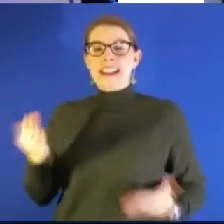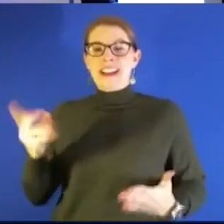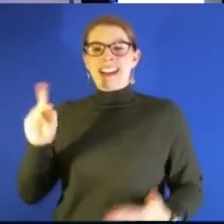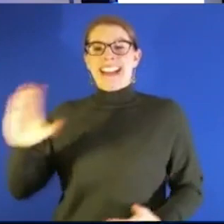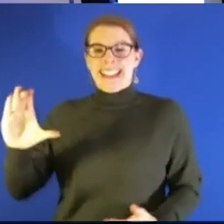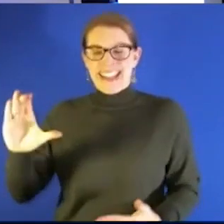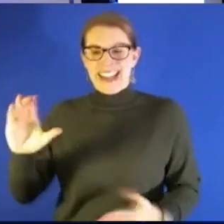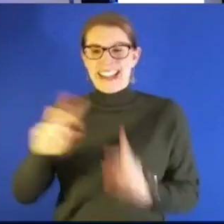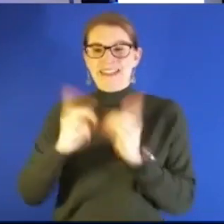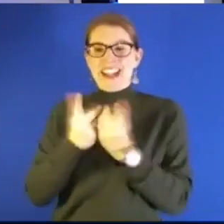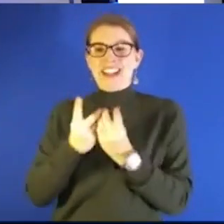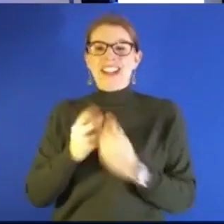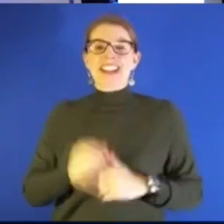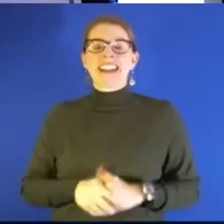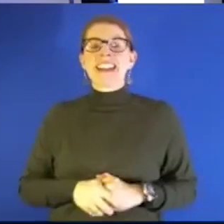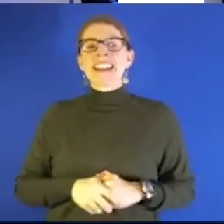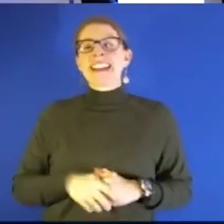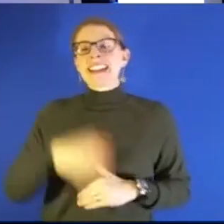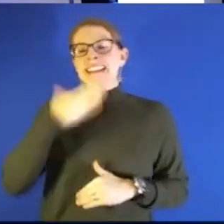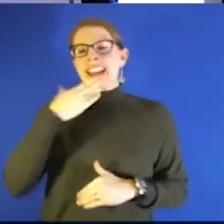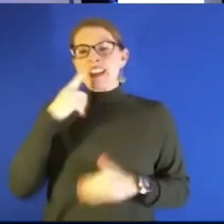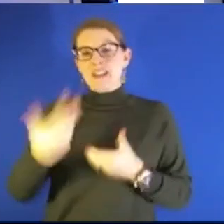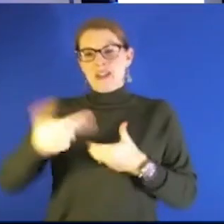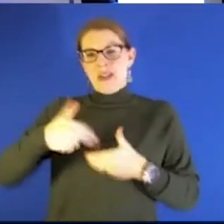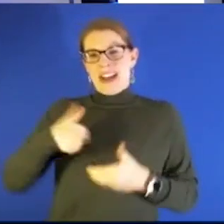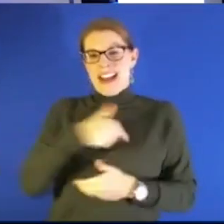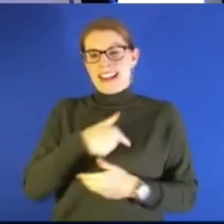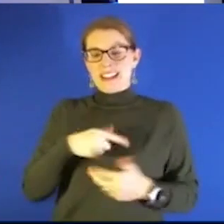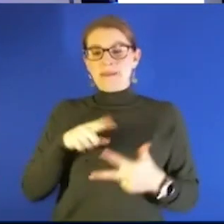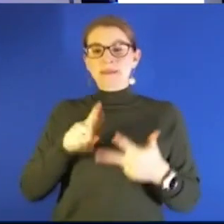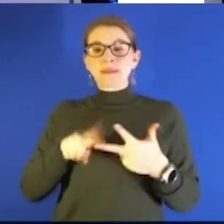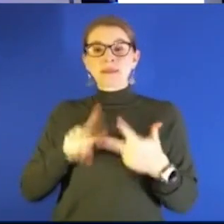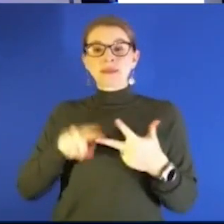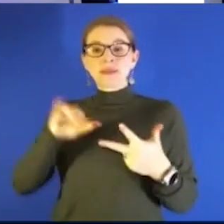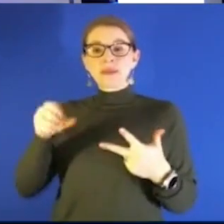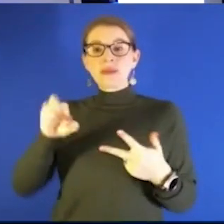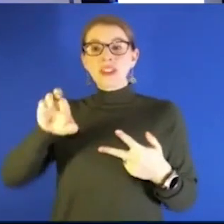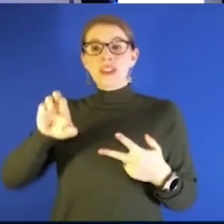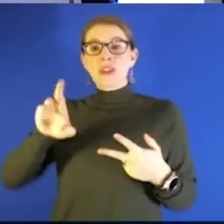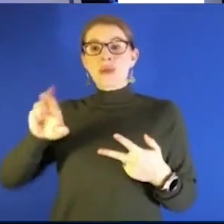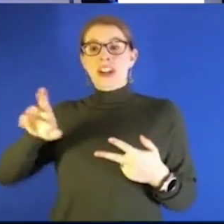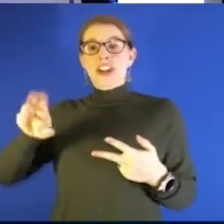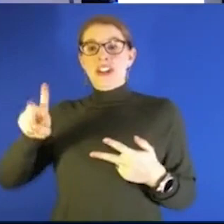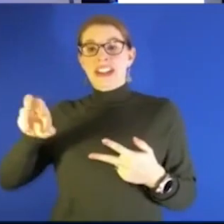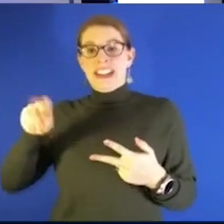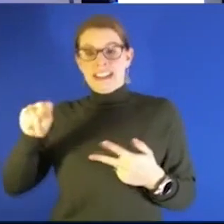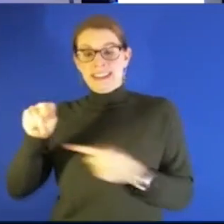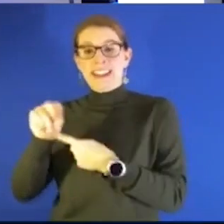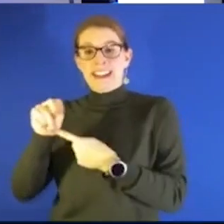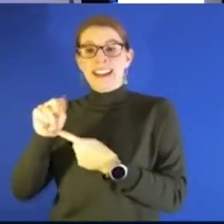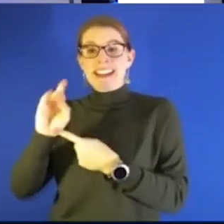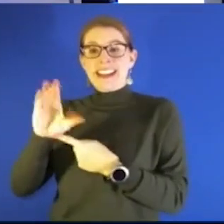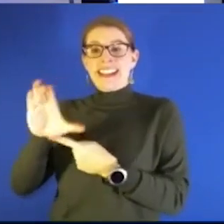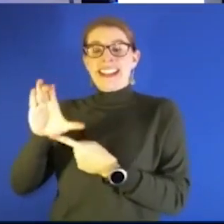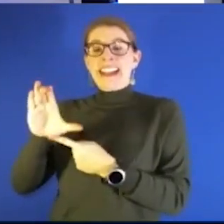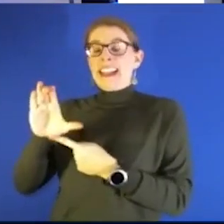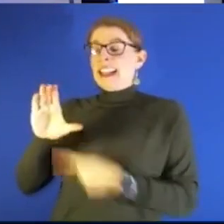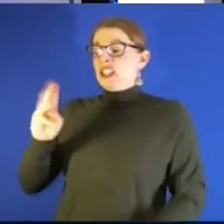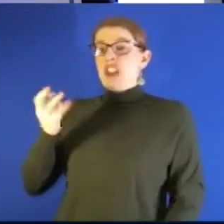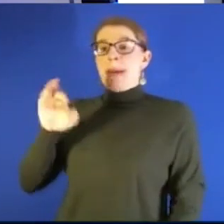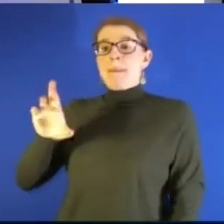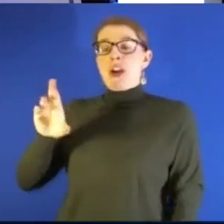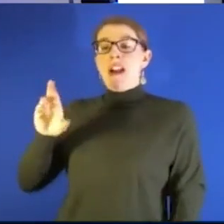to have him with us today, along with Dr. Stites. And then Joe Reardon is the President and CEO of the Kansas City Chamber of Commerce. So we're so glad to